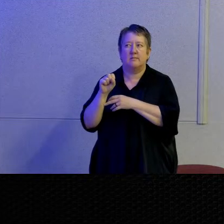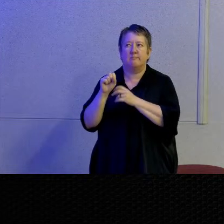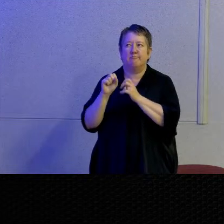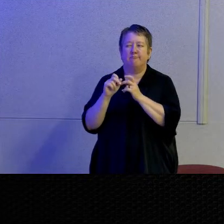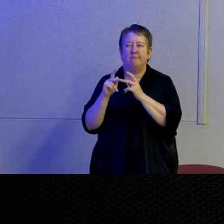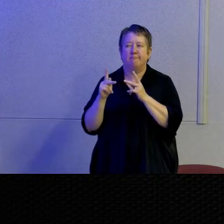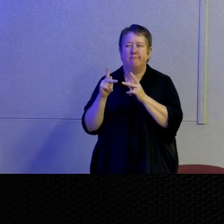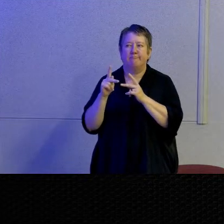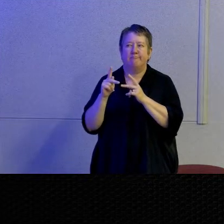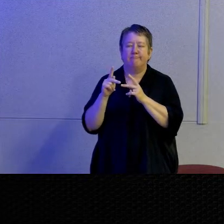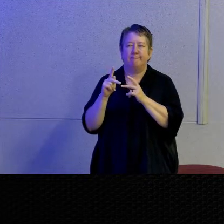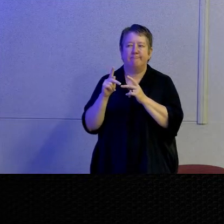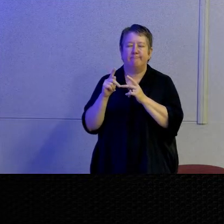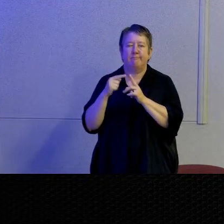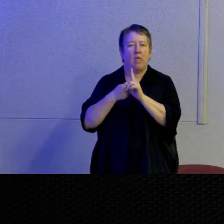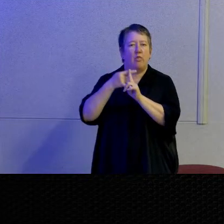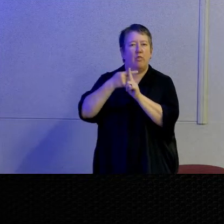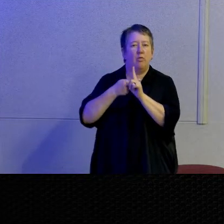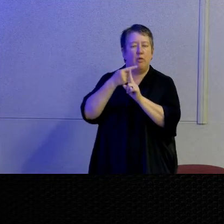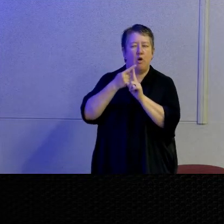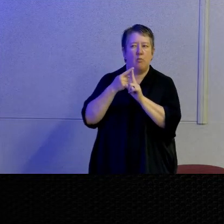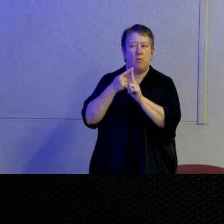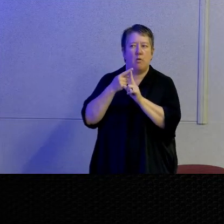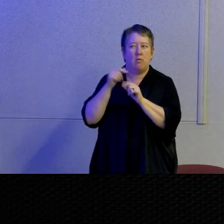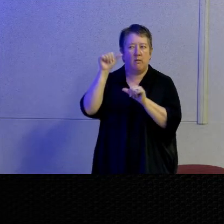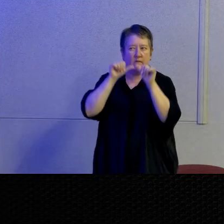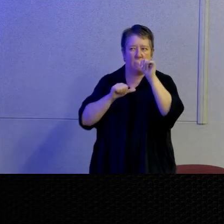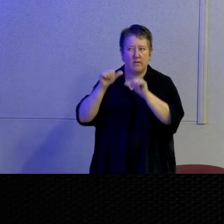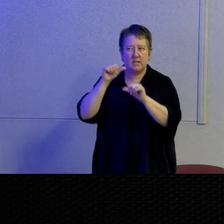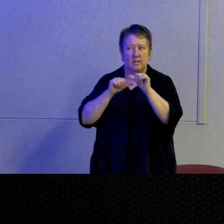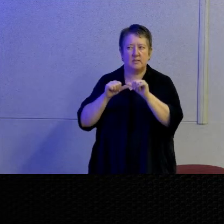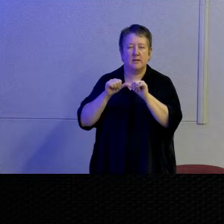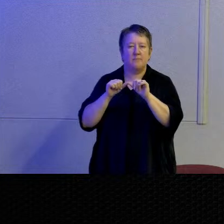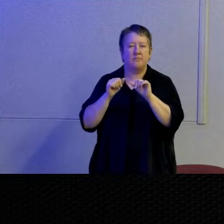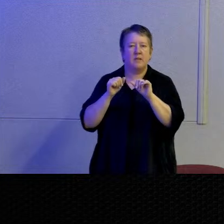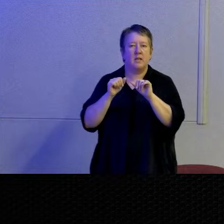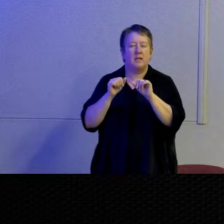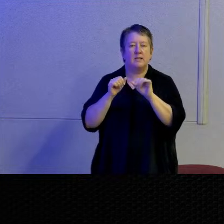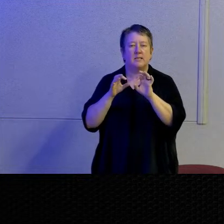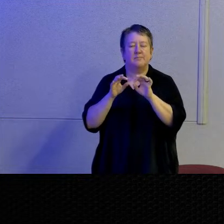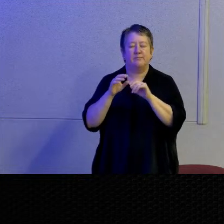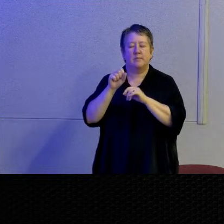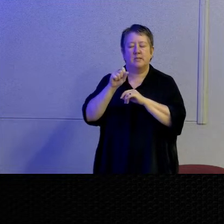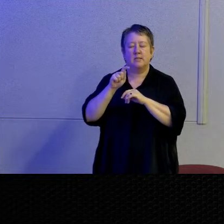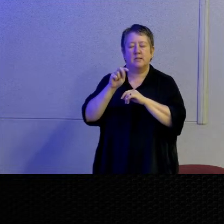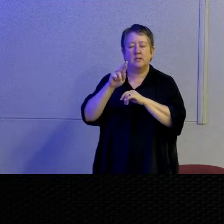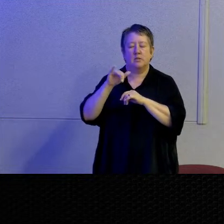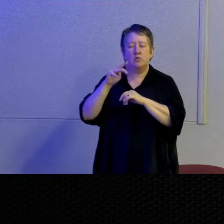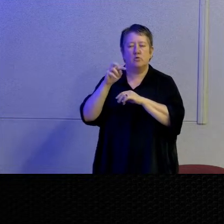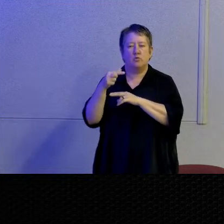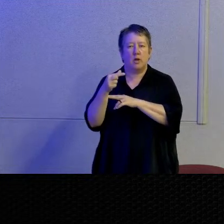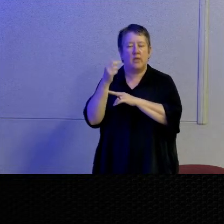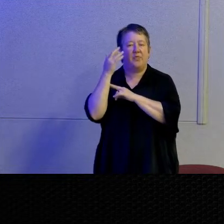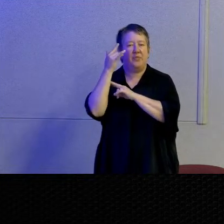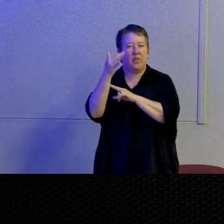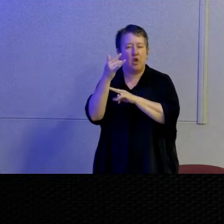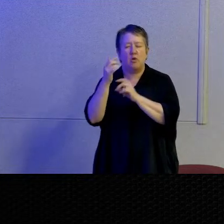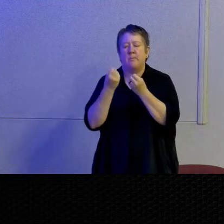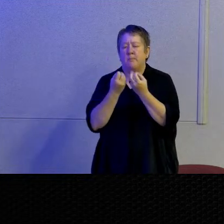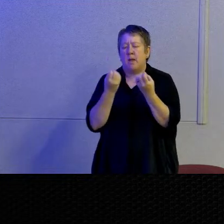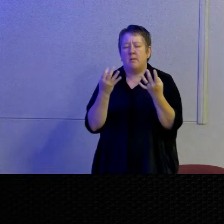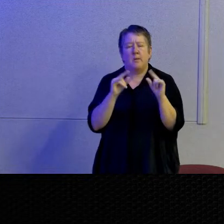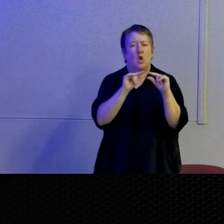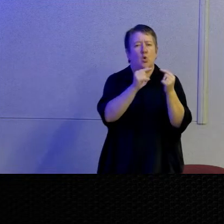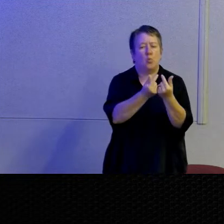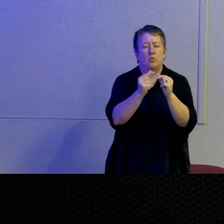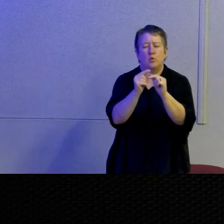physics in heavy ion collisions, and the string theory groups and many groups that were there before that led to the formation